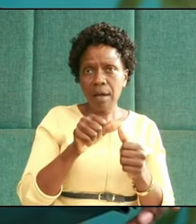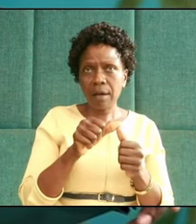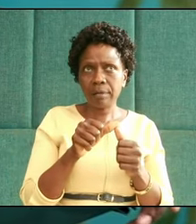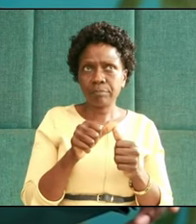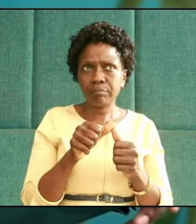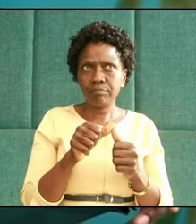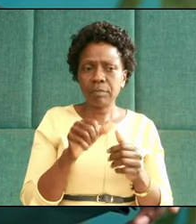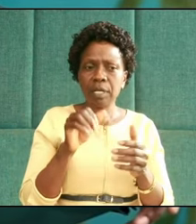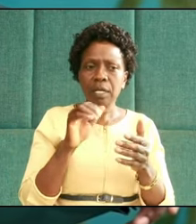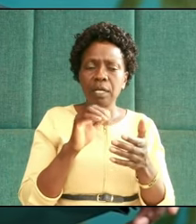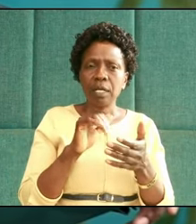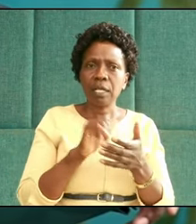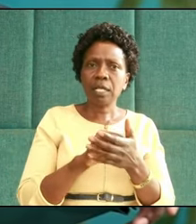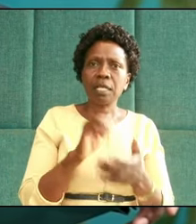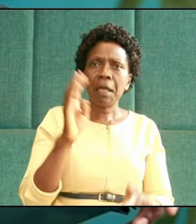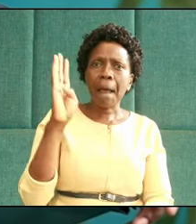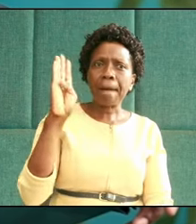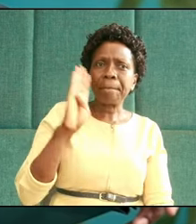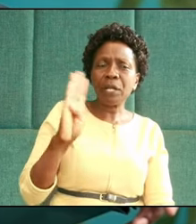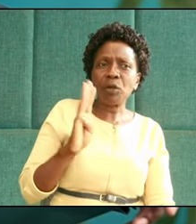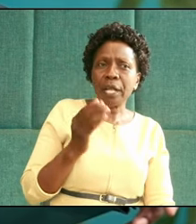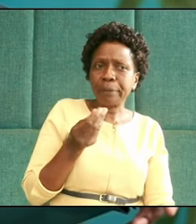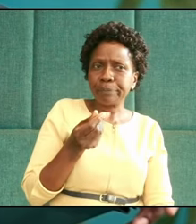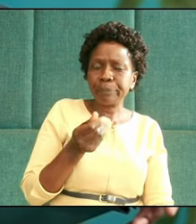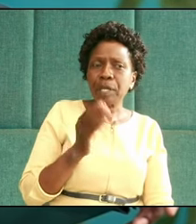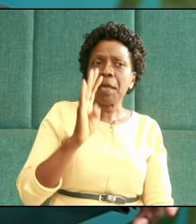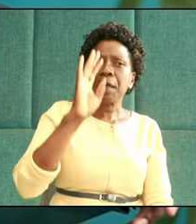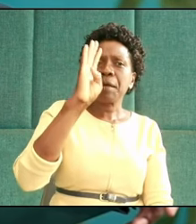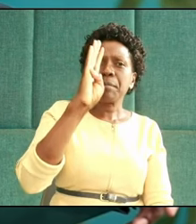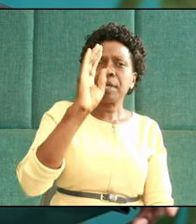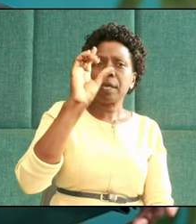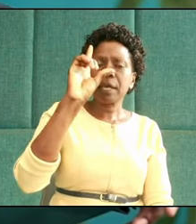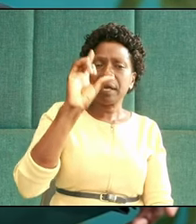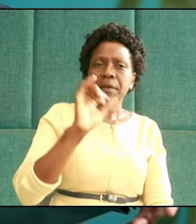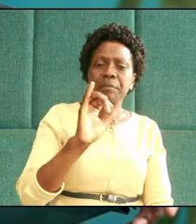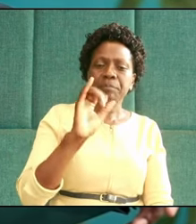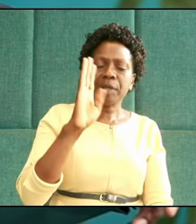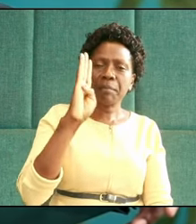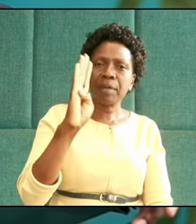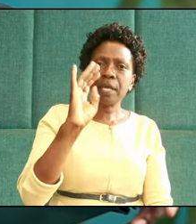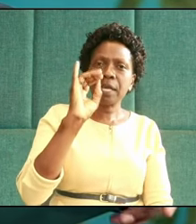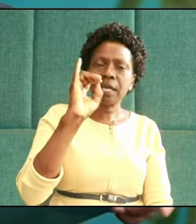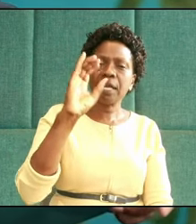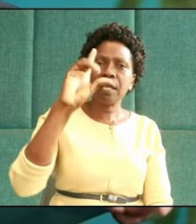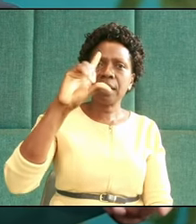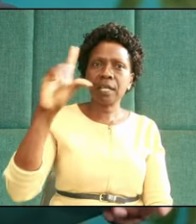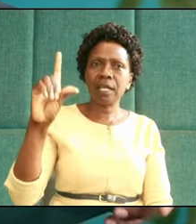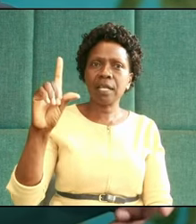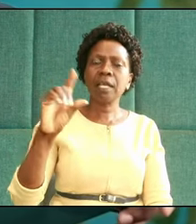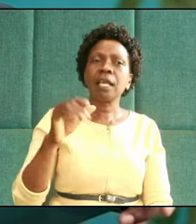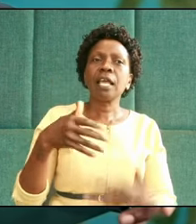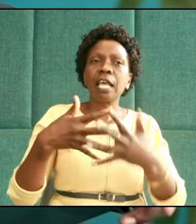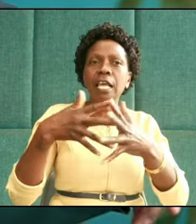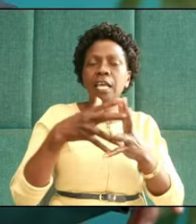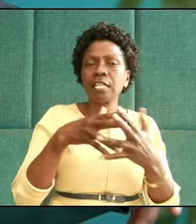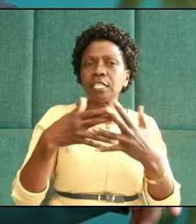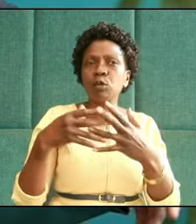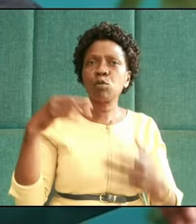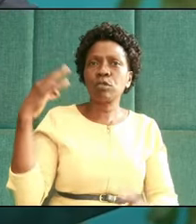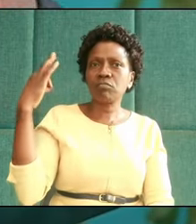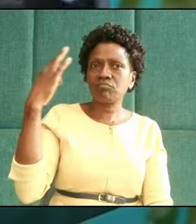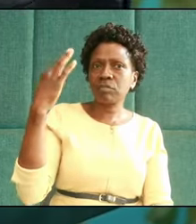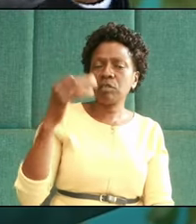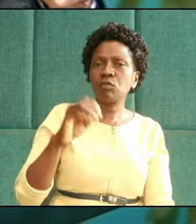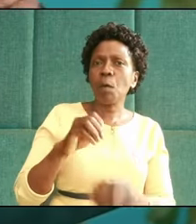that billionaire Bill Gates in San Diego summit. He was addressing thinkers, people,